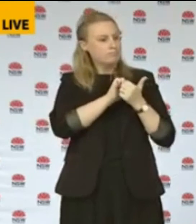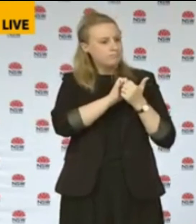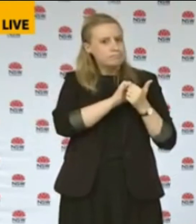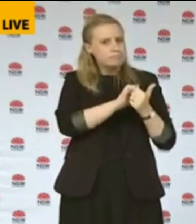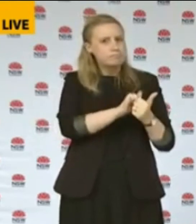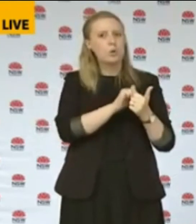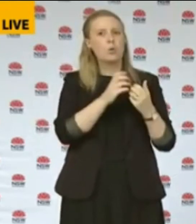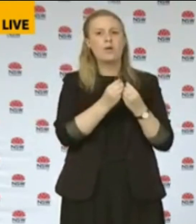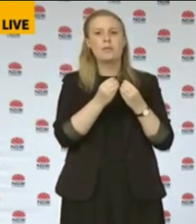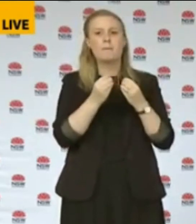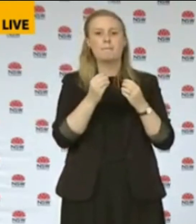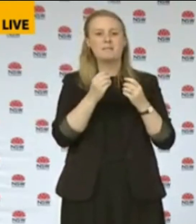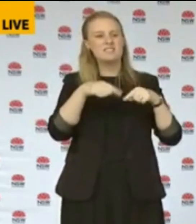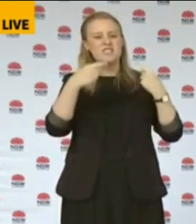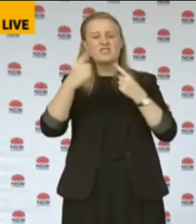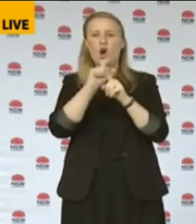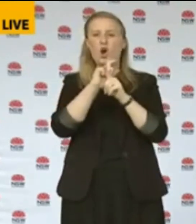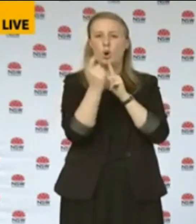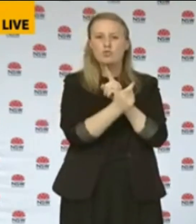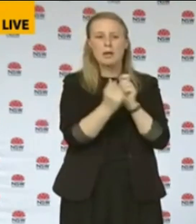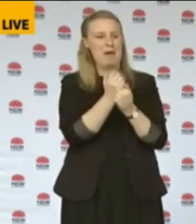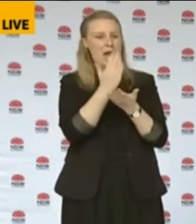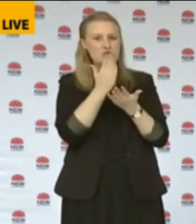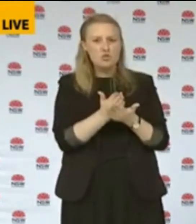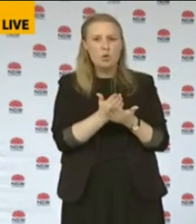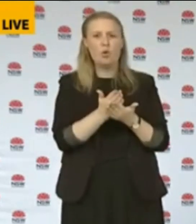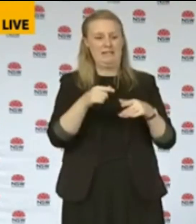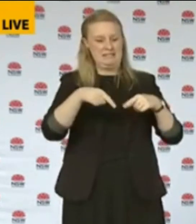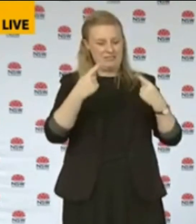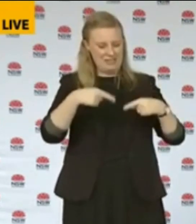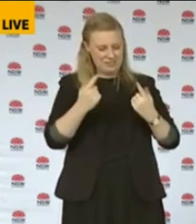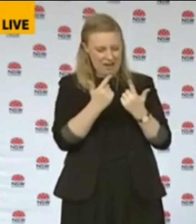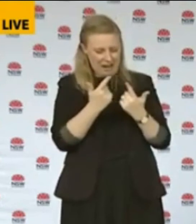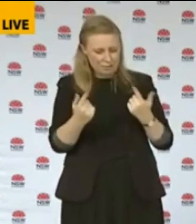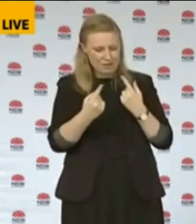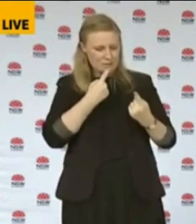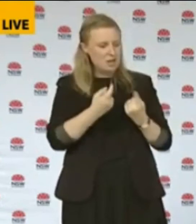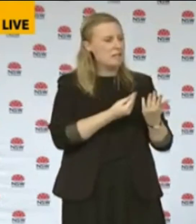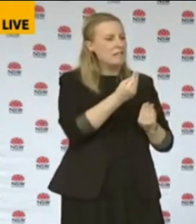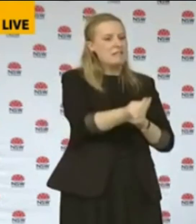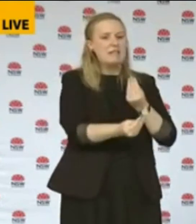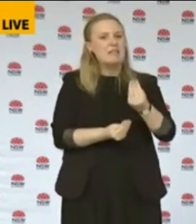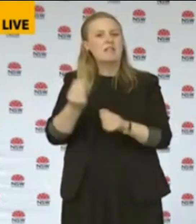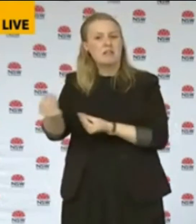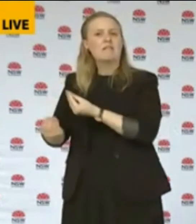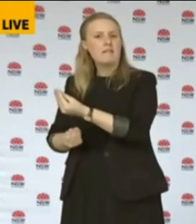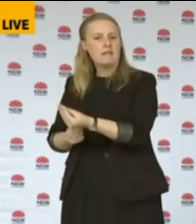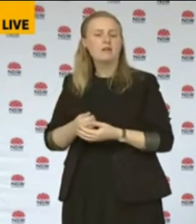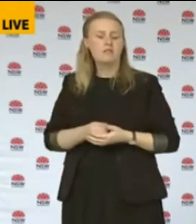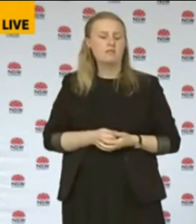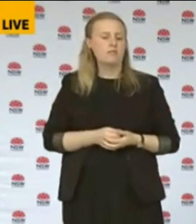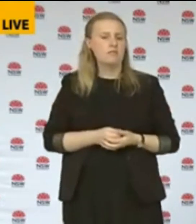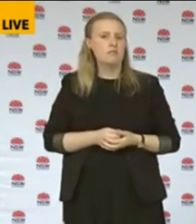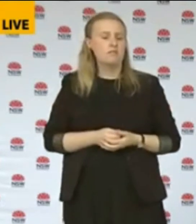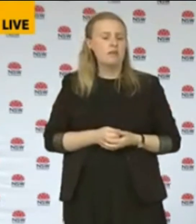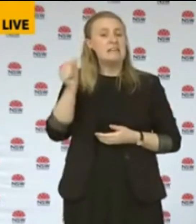multiple languages. And we've also called yesterday, I don't think you were here yesterday, but yesterday we called for community leaders. We know that